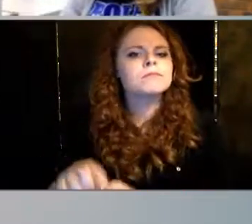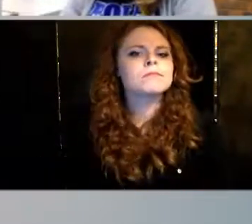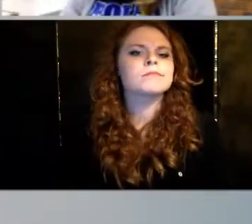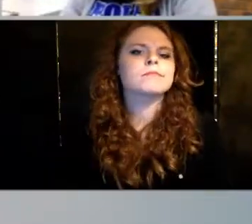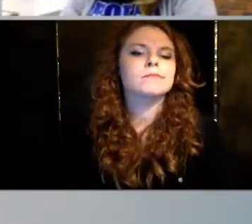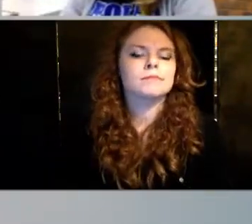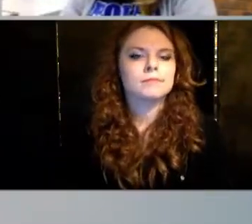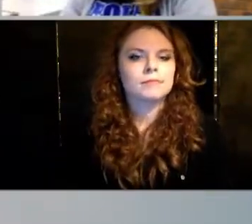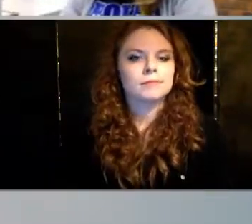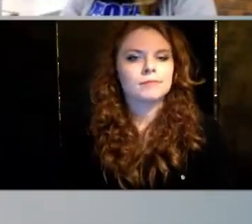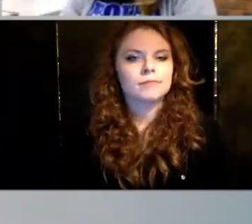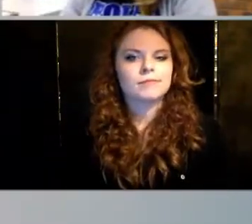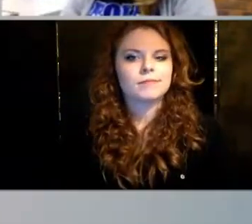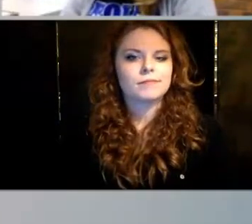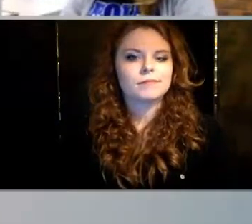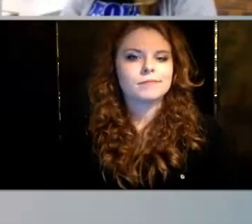mostly